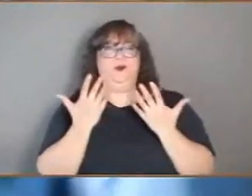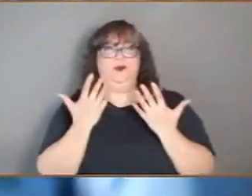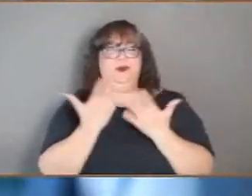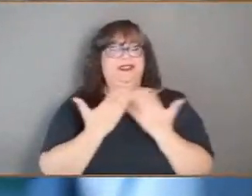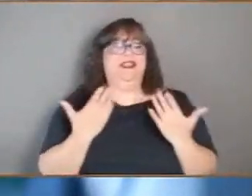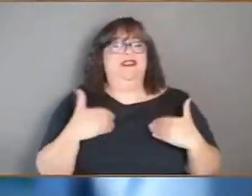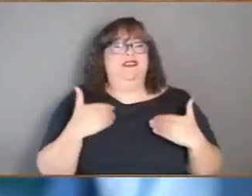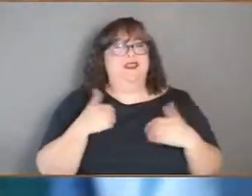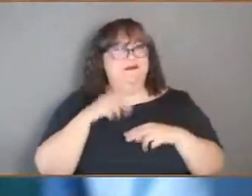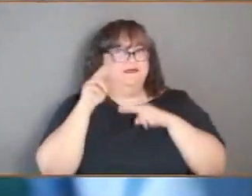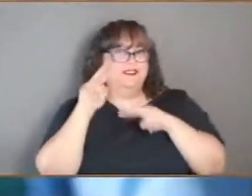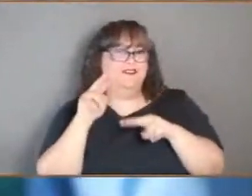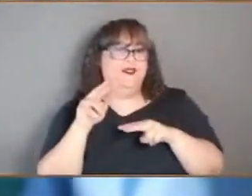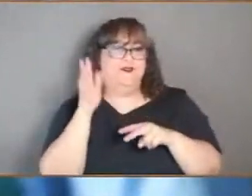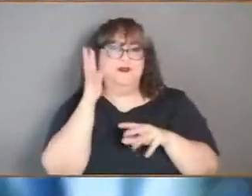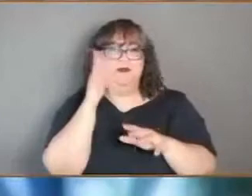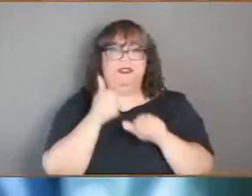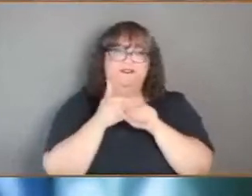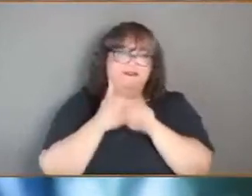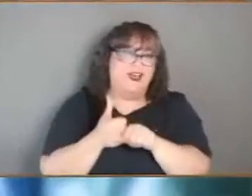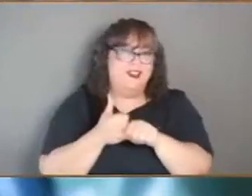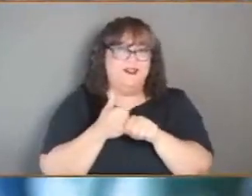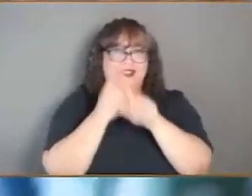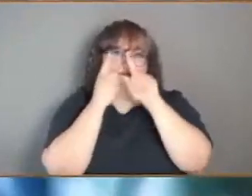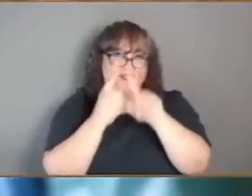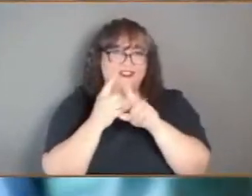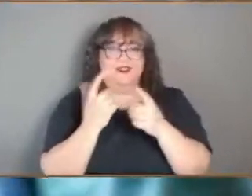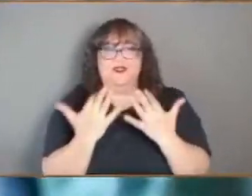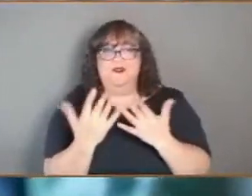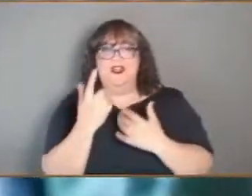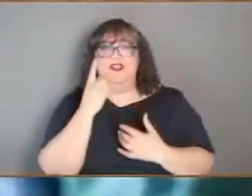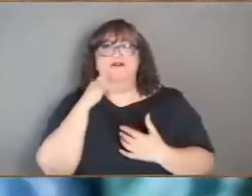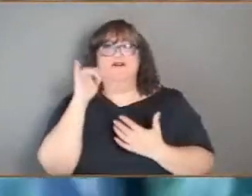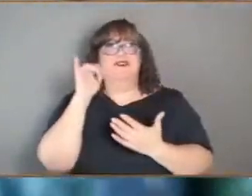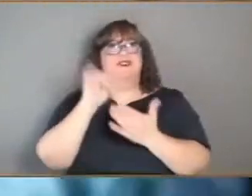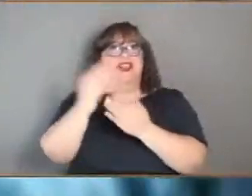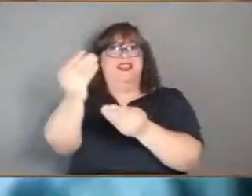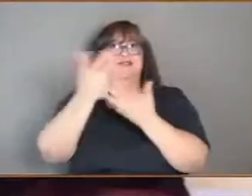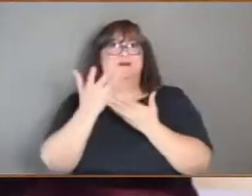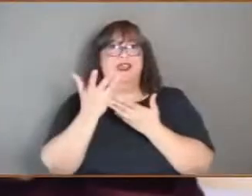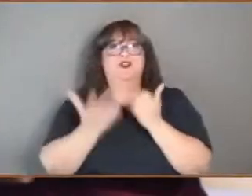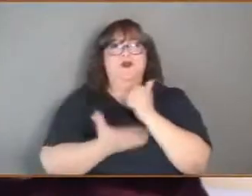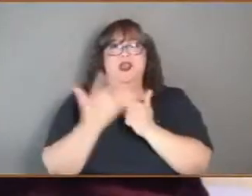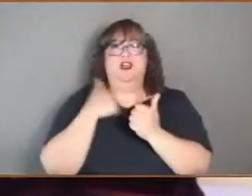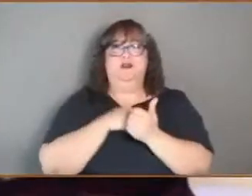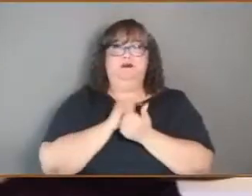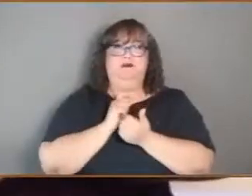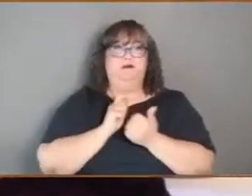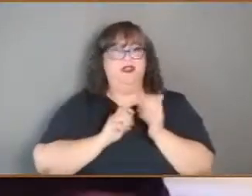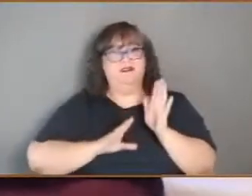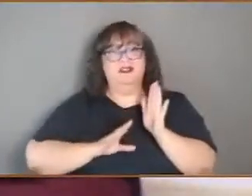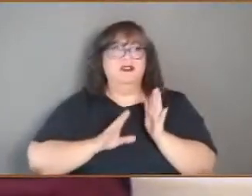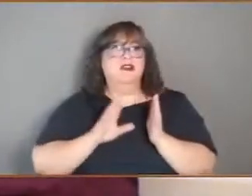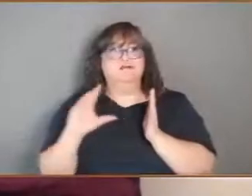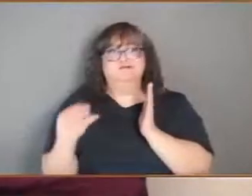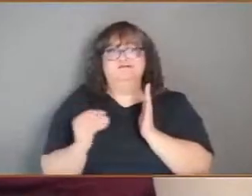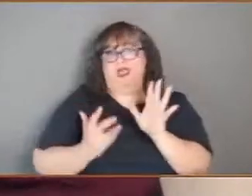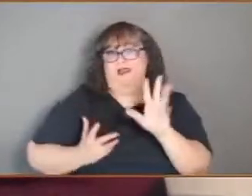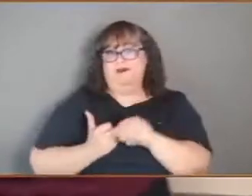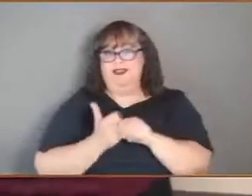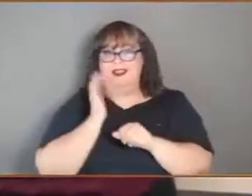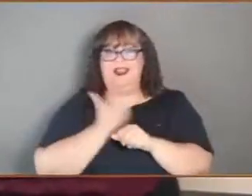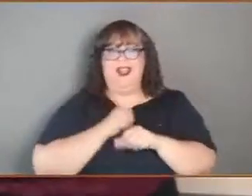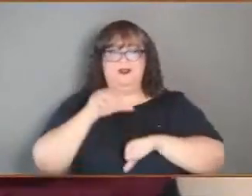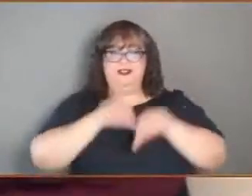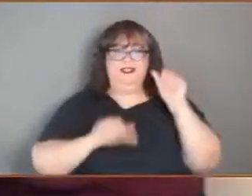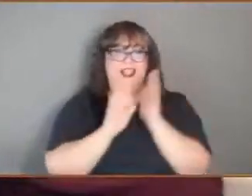this mission and waiting for it to rewrite our science books. Yeah, and obviously not your first rodeo. You've sent many missions up to space. What,